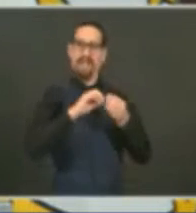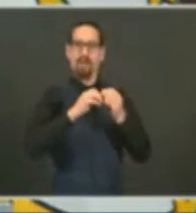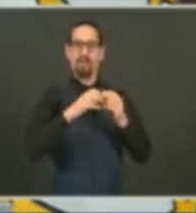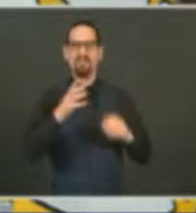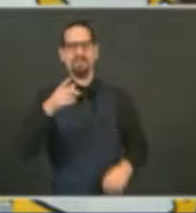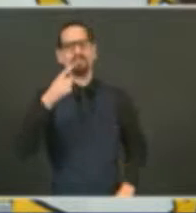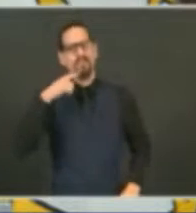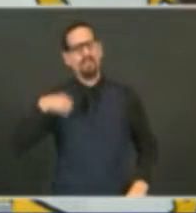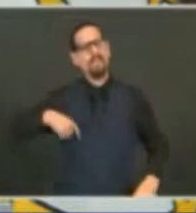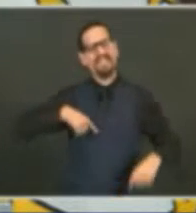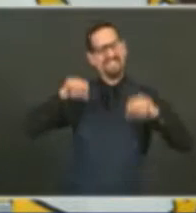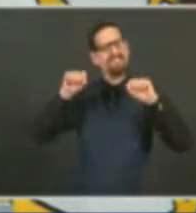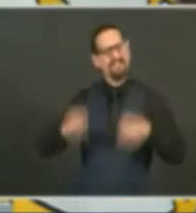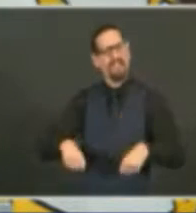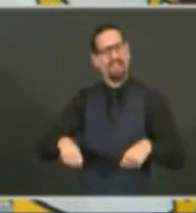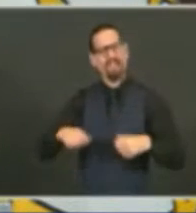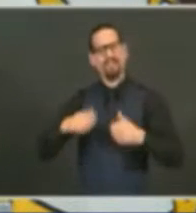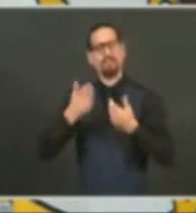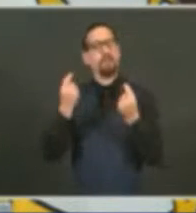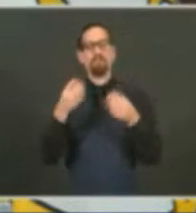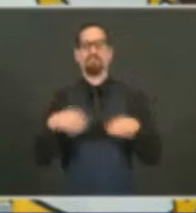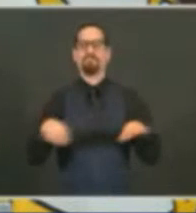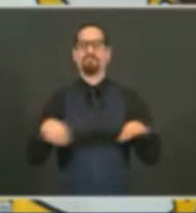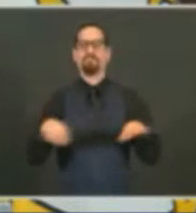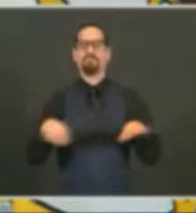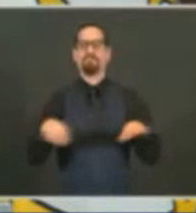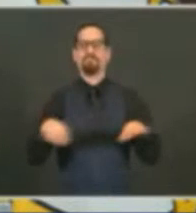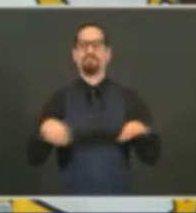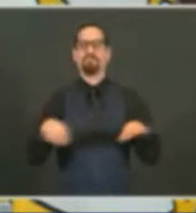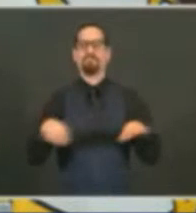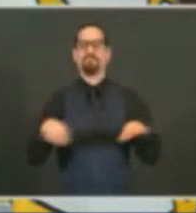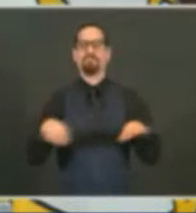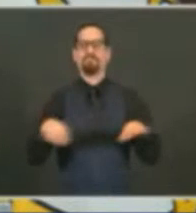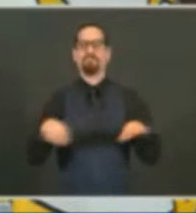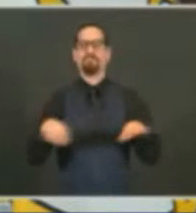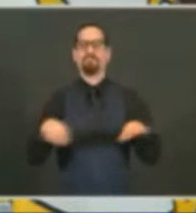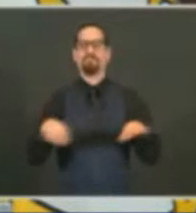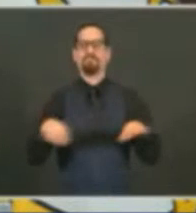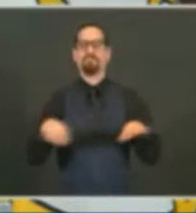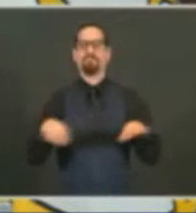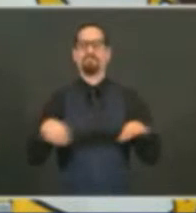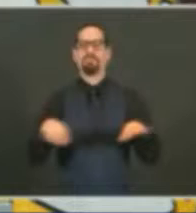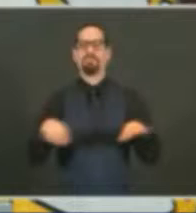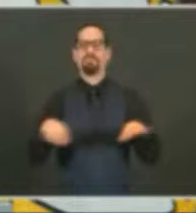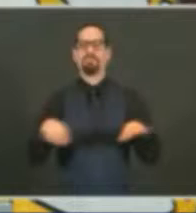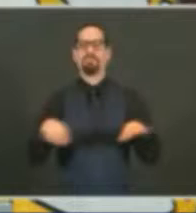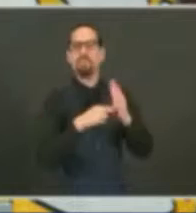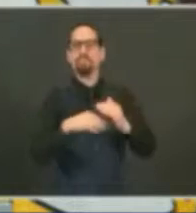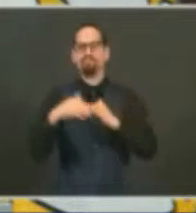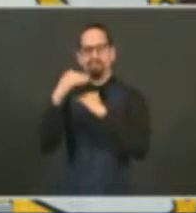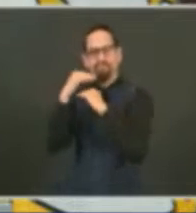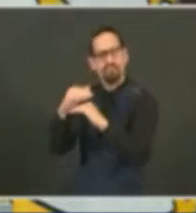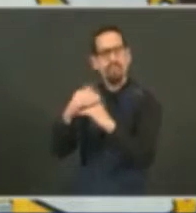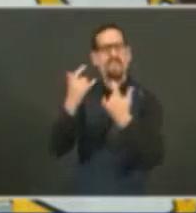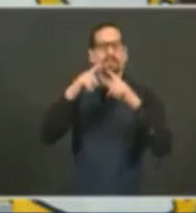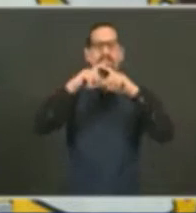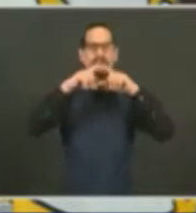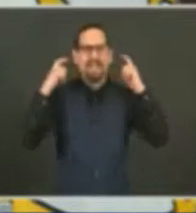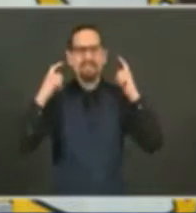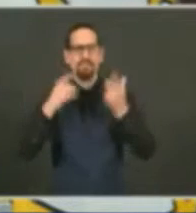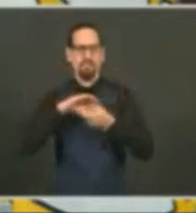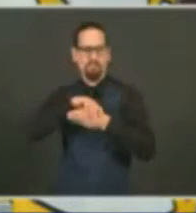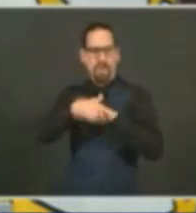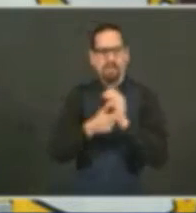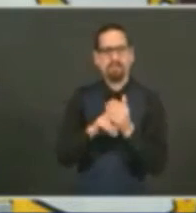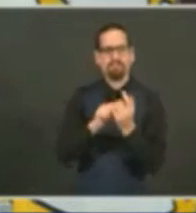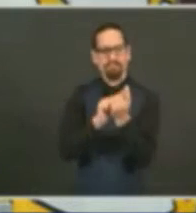following the rules, wearing our masks, heeding the pause, staying home, and cutting down our mobility, and just staying with the